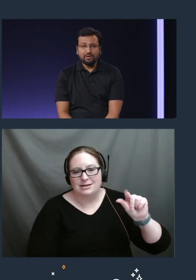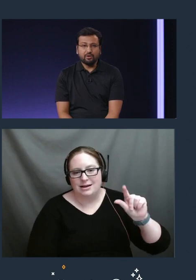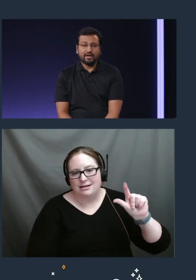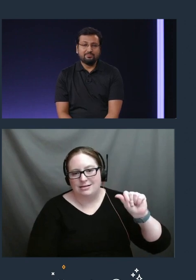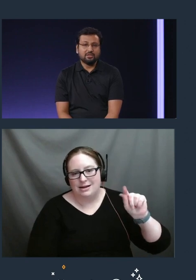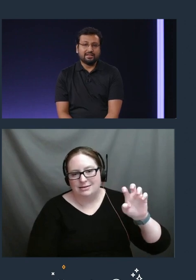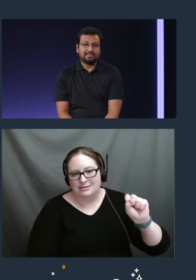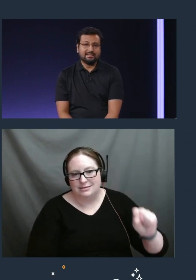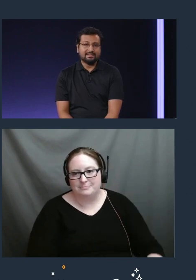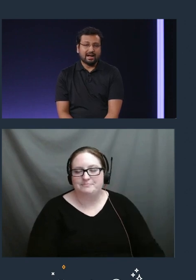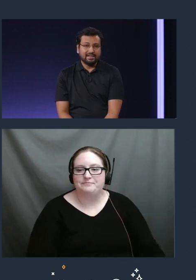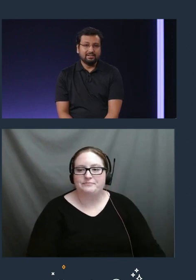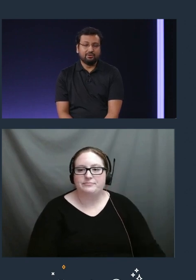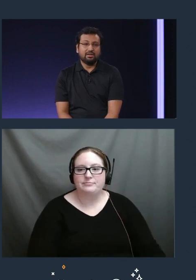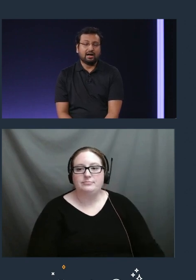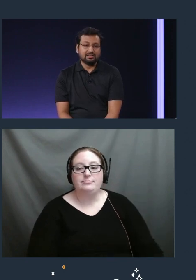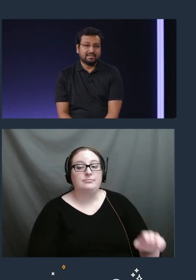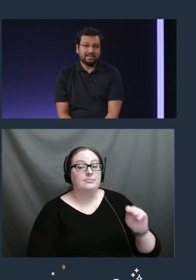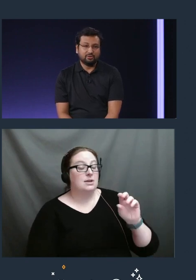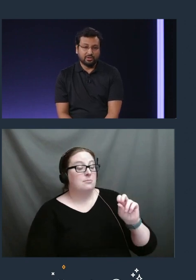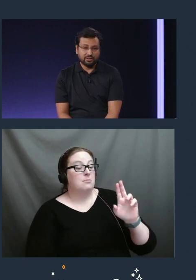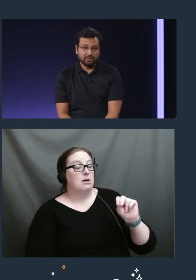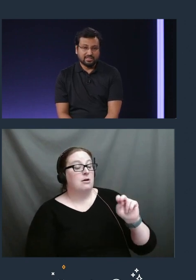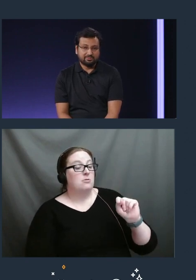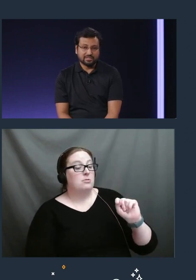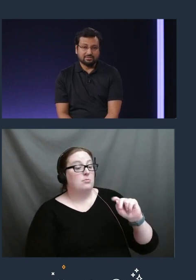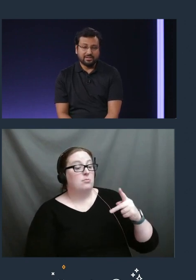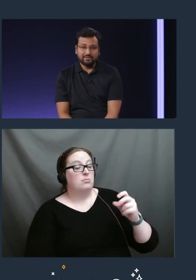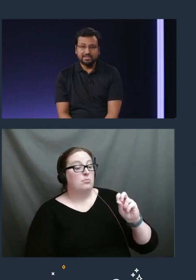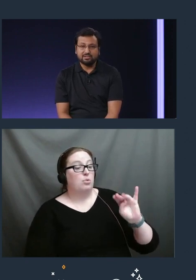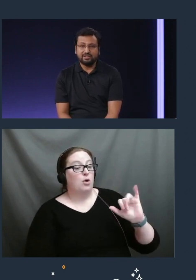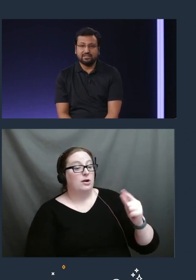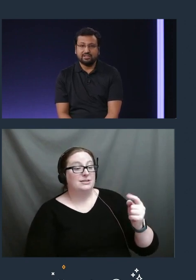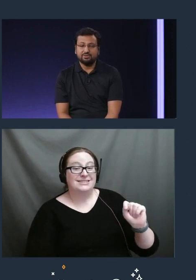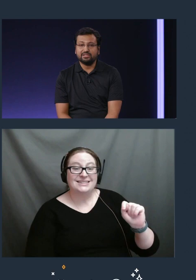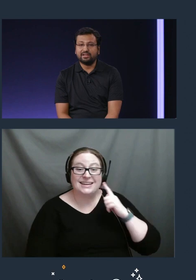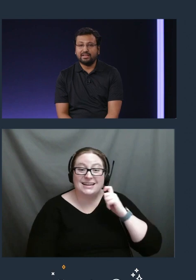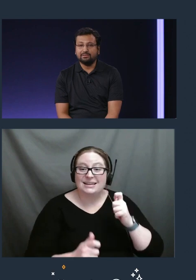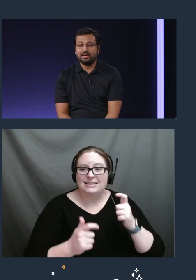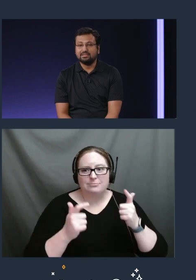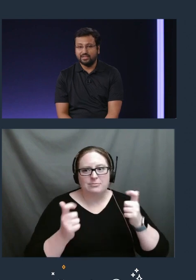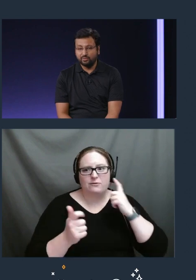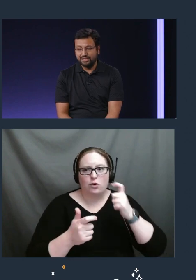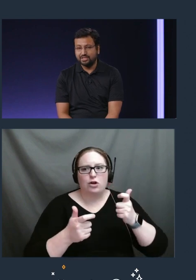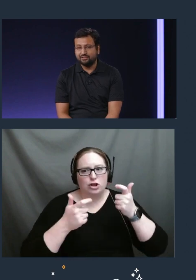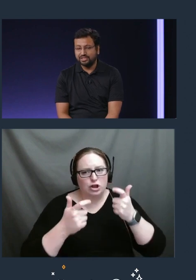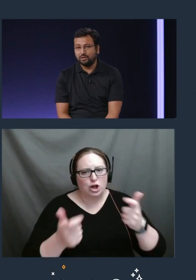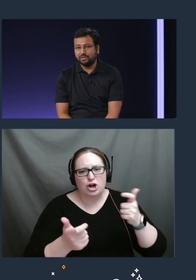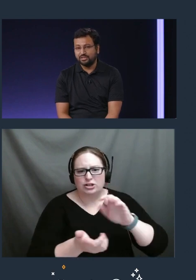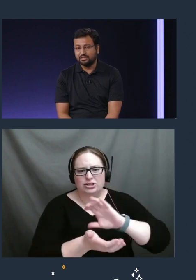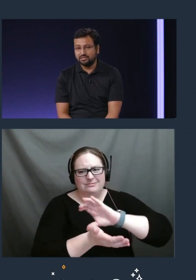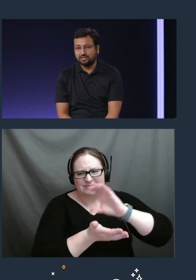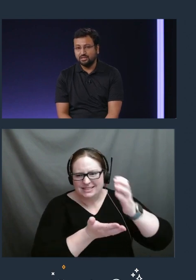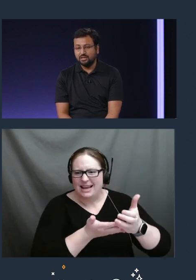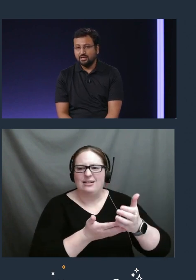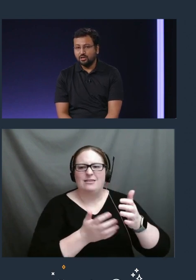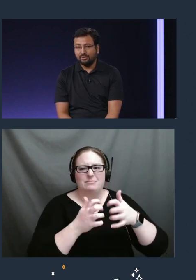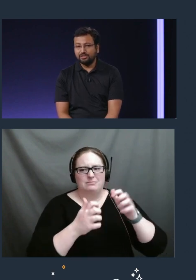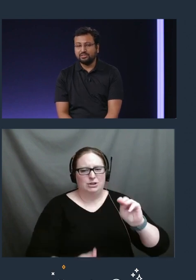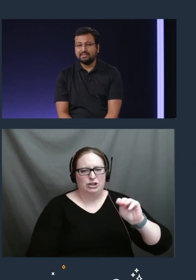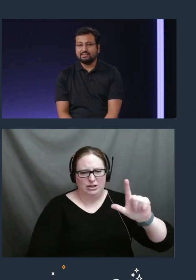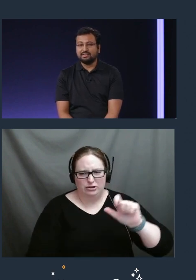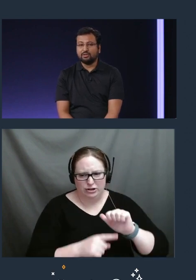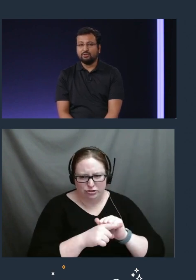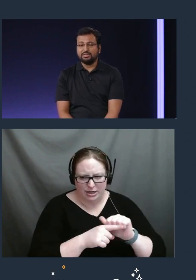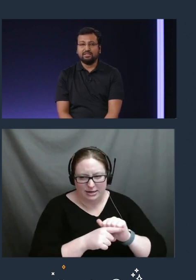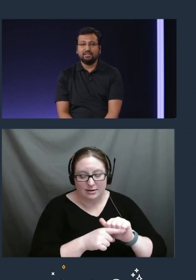Mount Point for Amazon S3 is ideal for large scale-out workloads that process petabytes of data using random and sequential read operations. Common